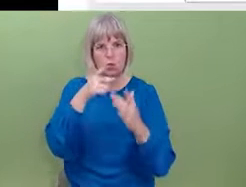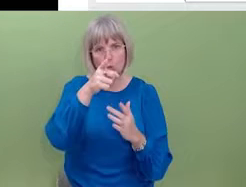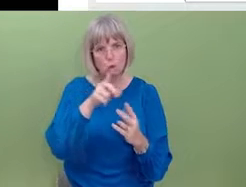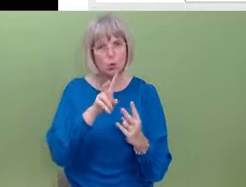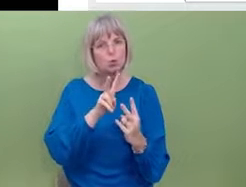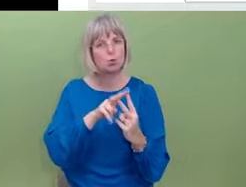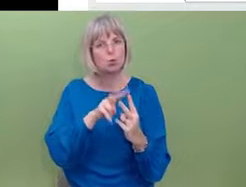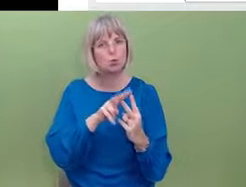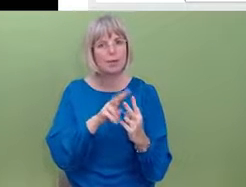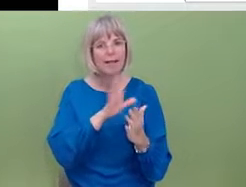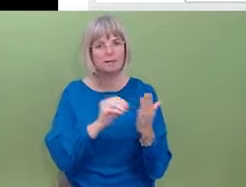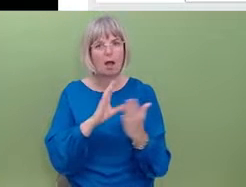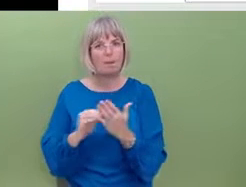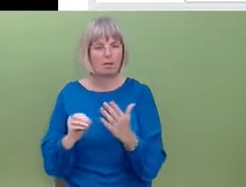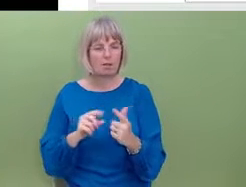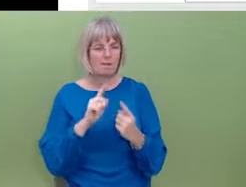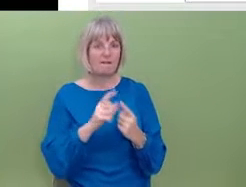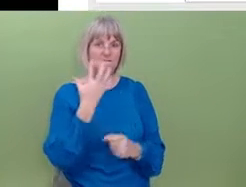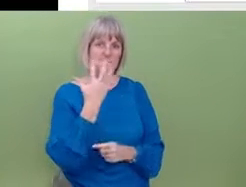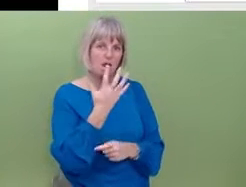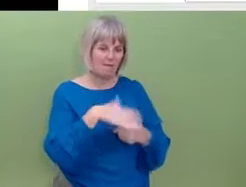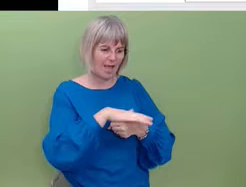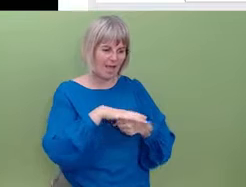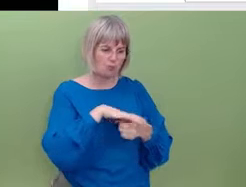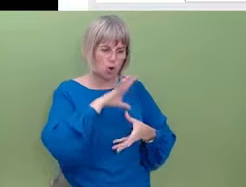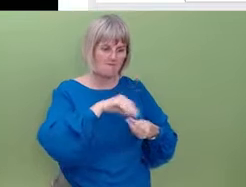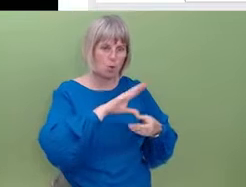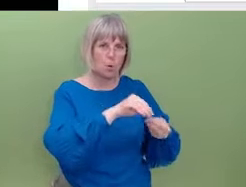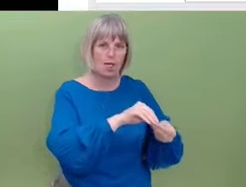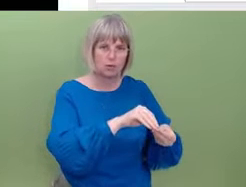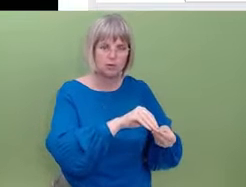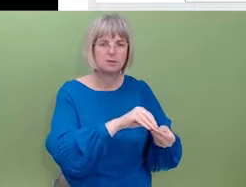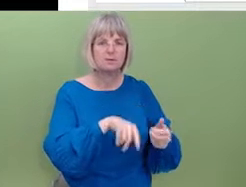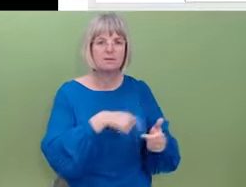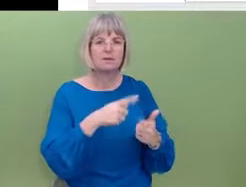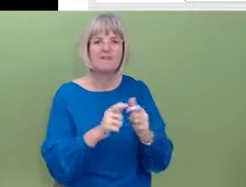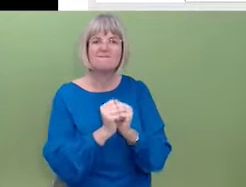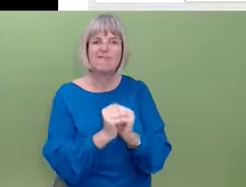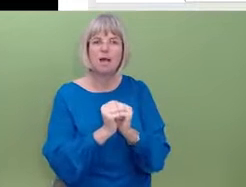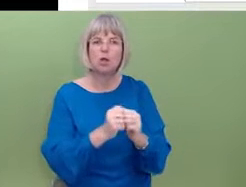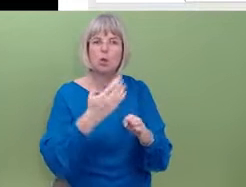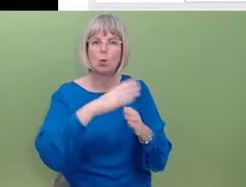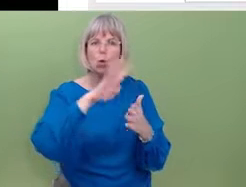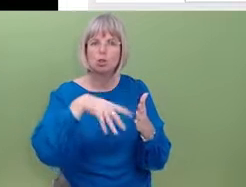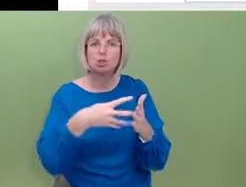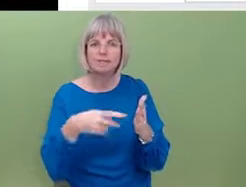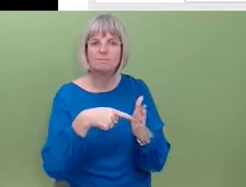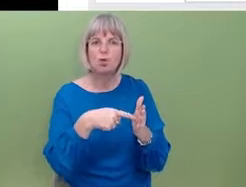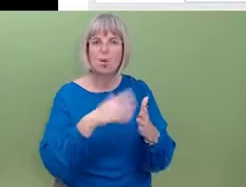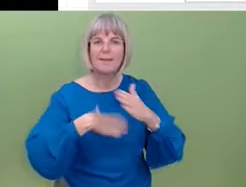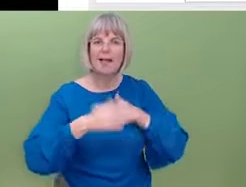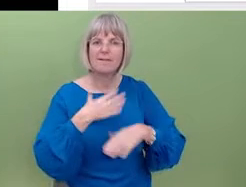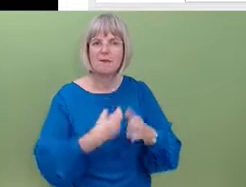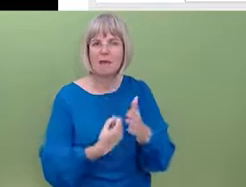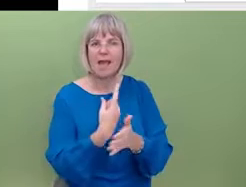areas formulation and a values worksheet that's used in behavioural activation. Now, these can both